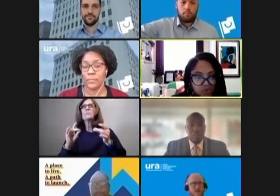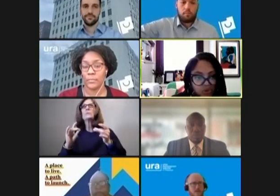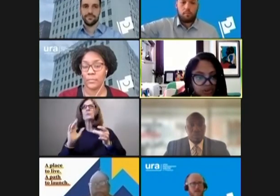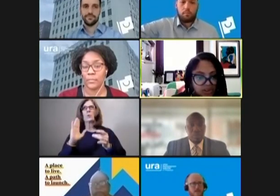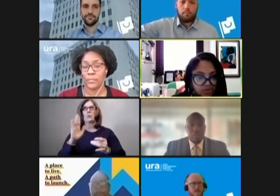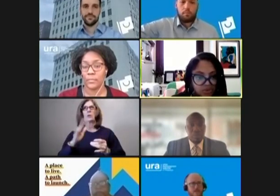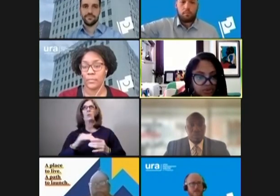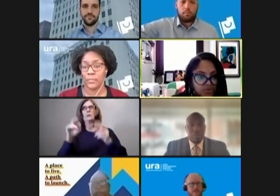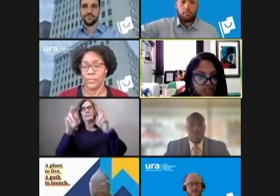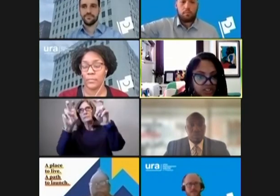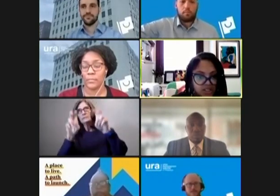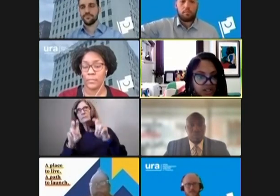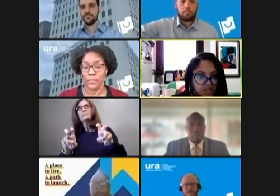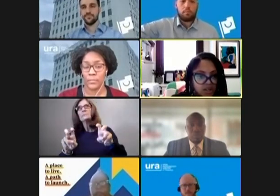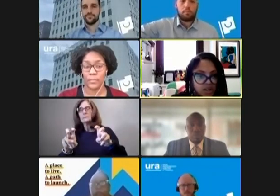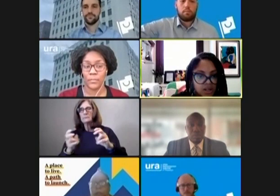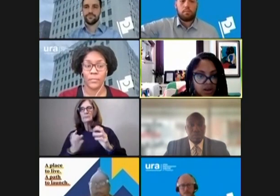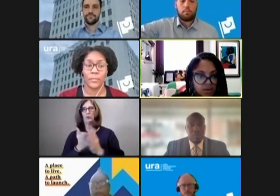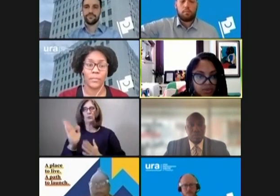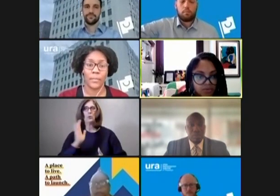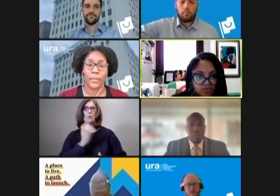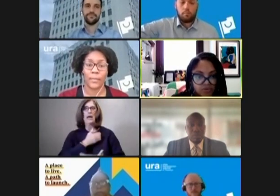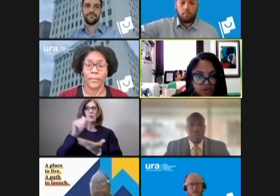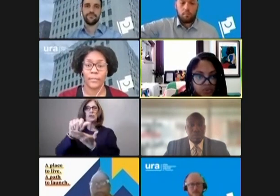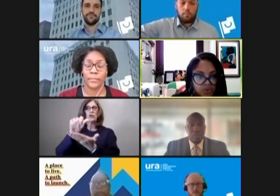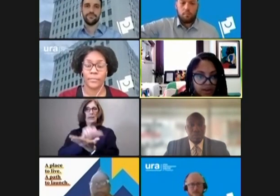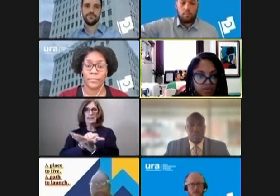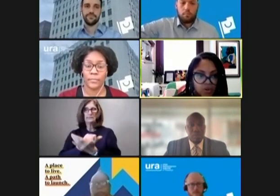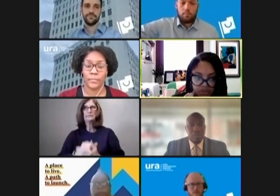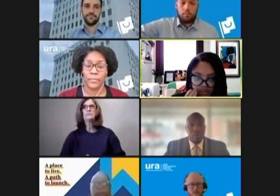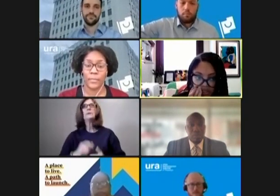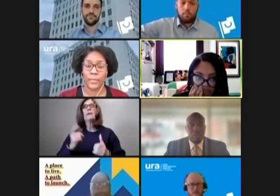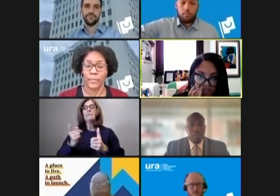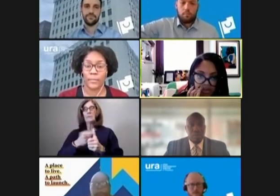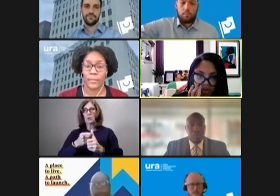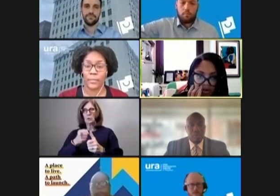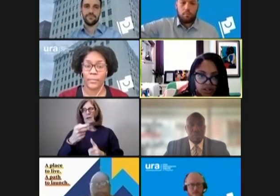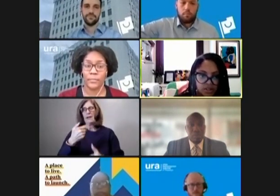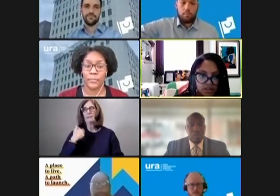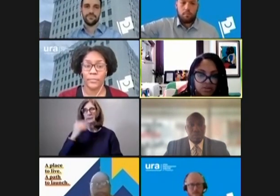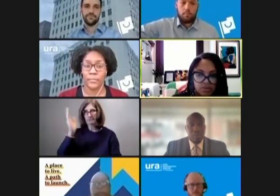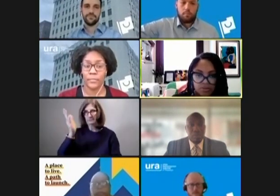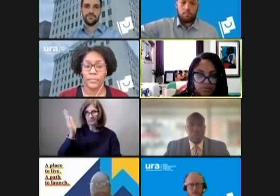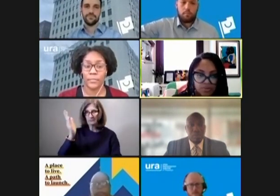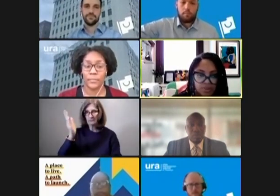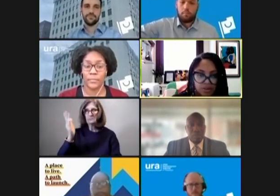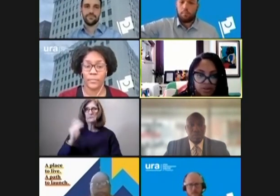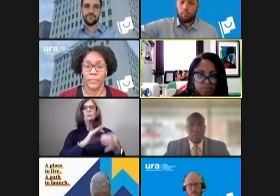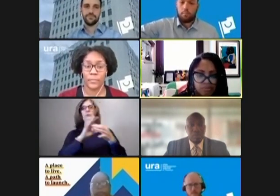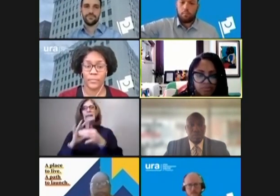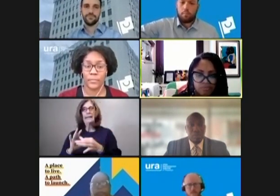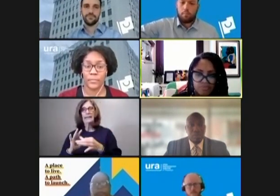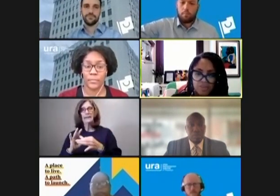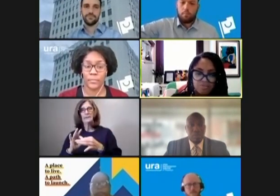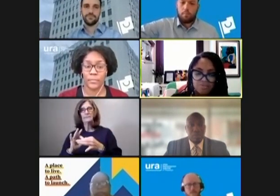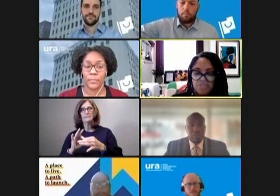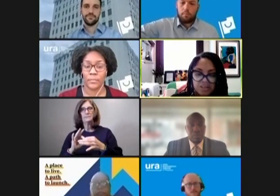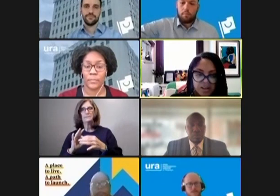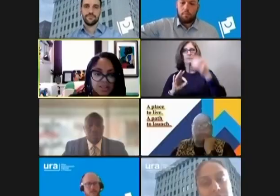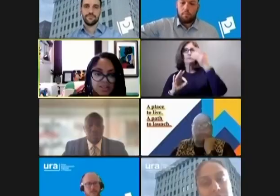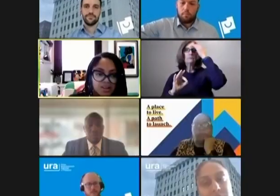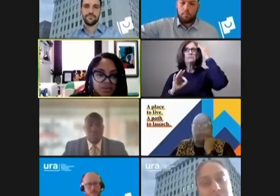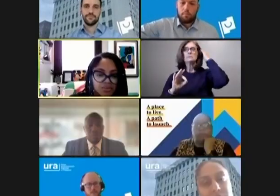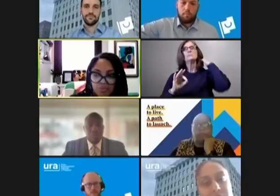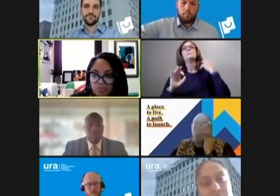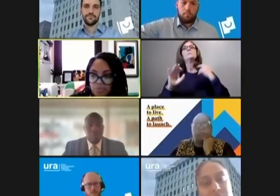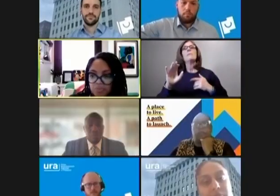keep rolling through the agenda. First, we have a presentation on the